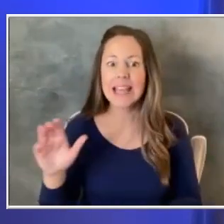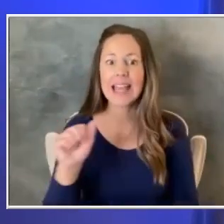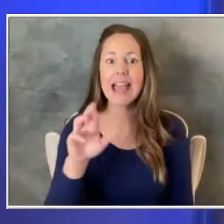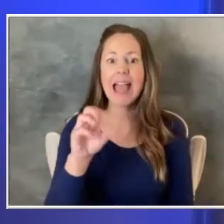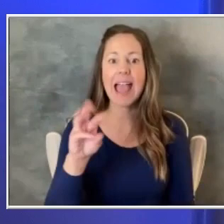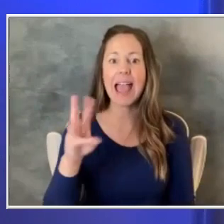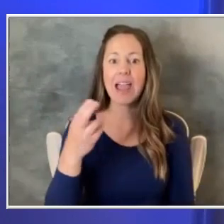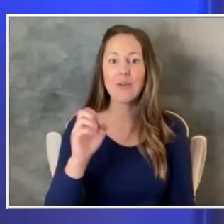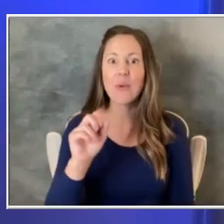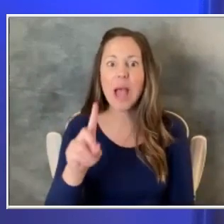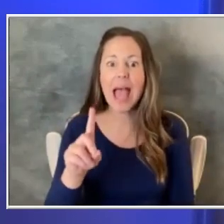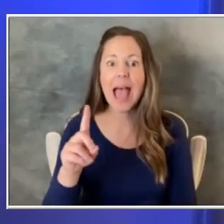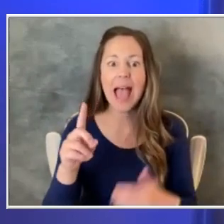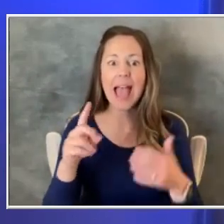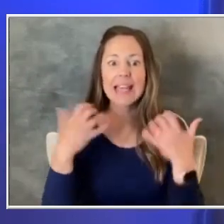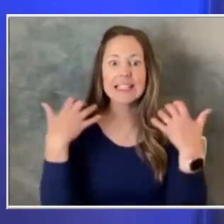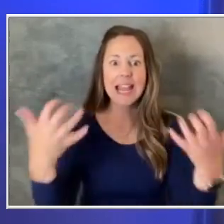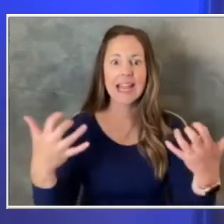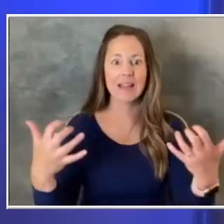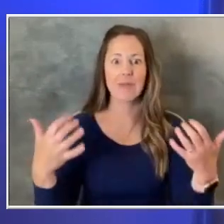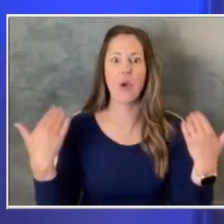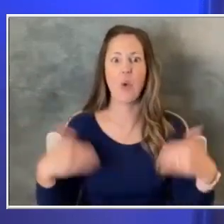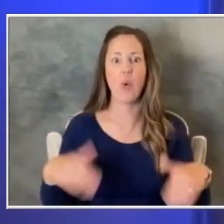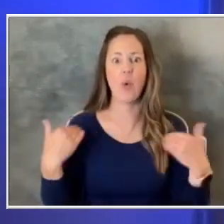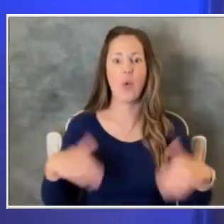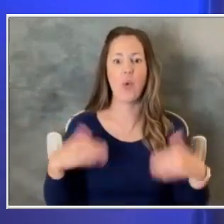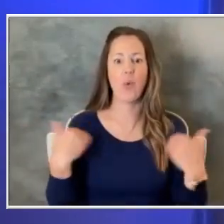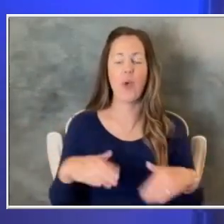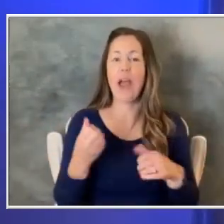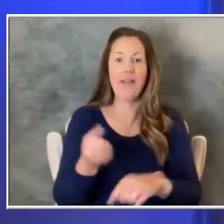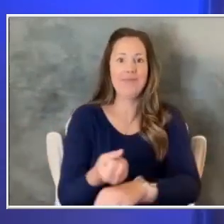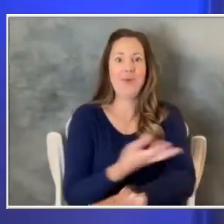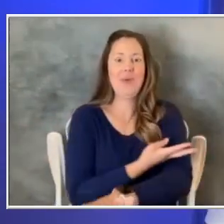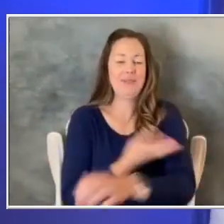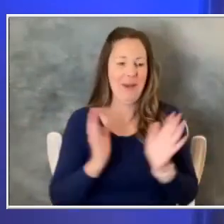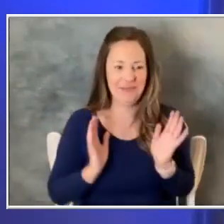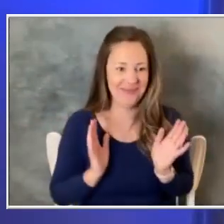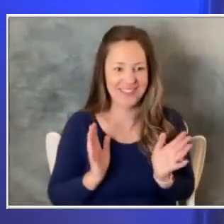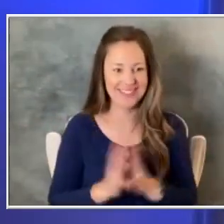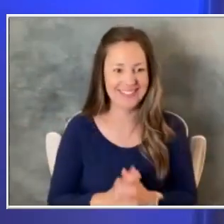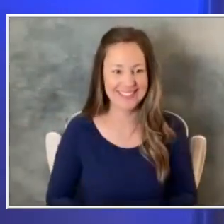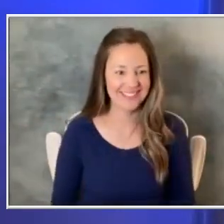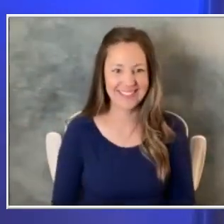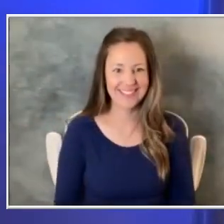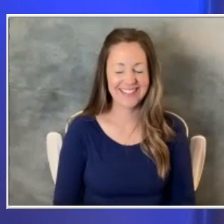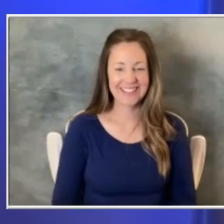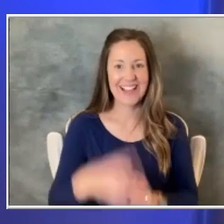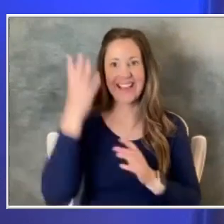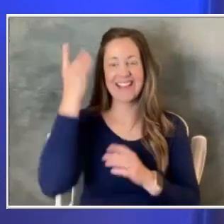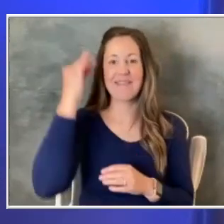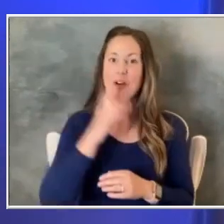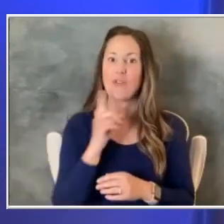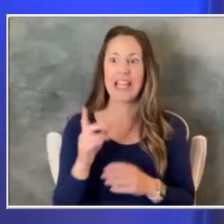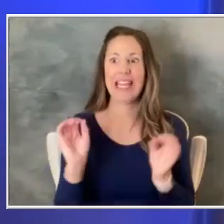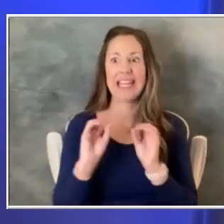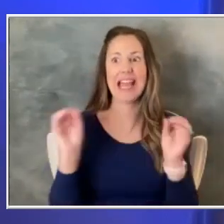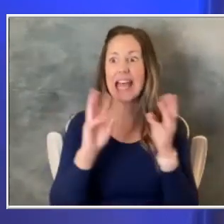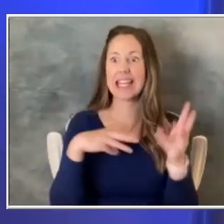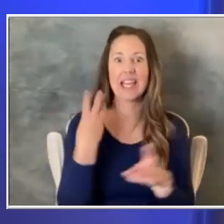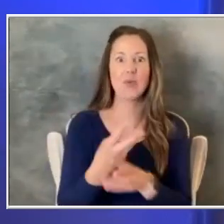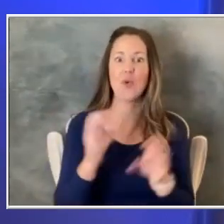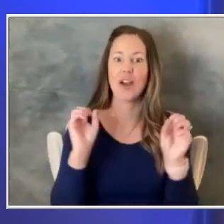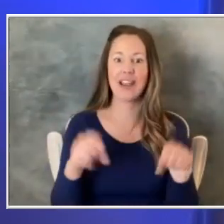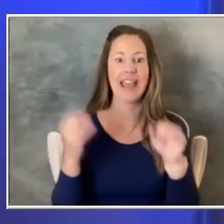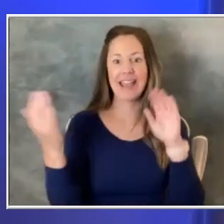electricity that place rocks with, I'm getting chills right now. I think about it. It's like there's nothing in the world that is